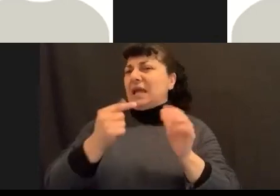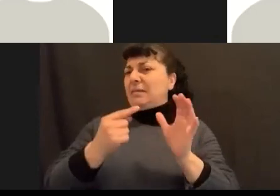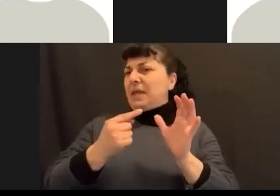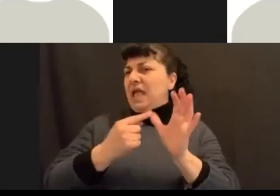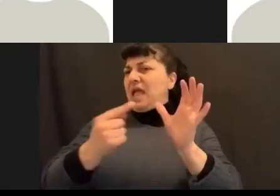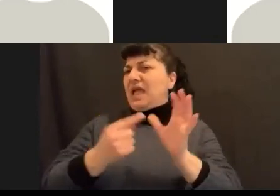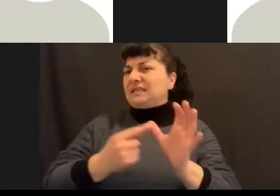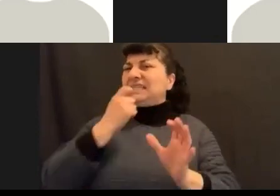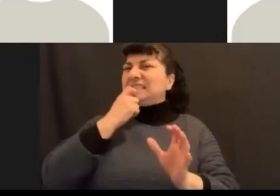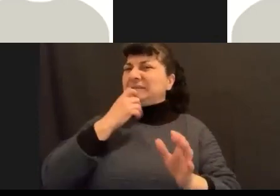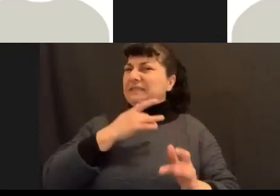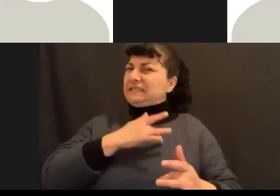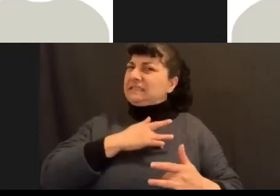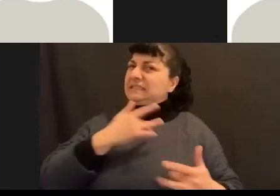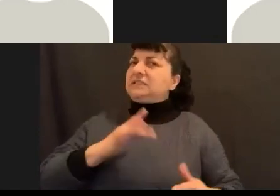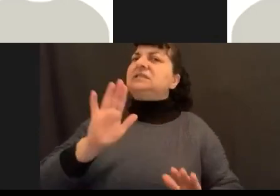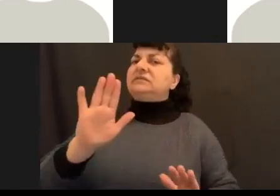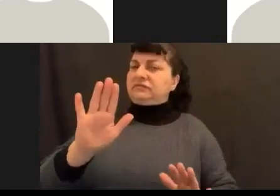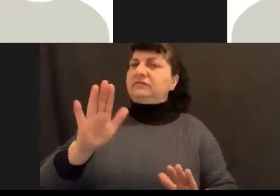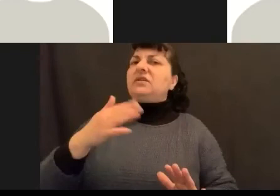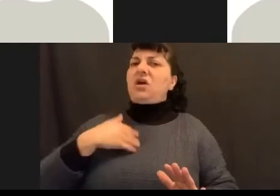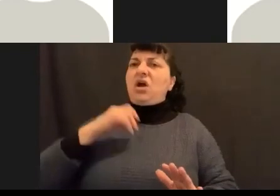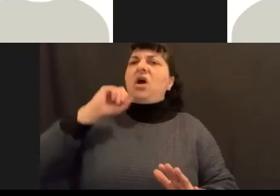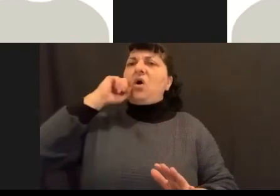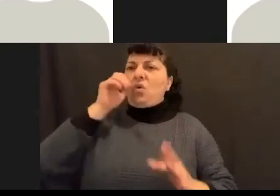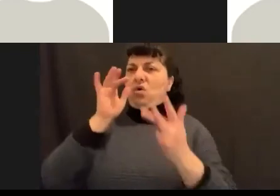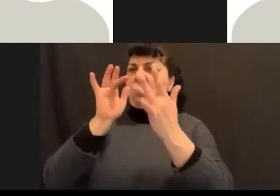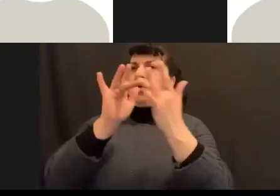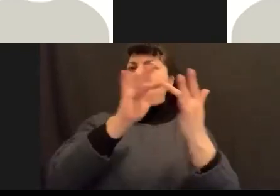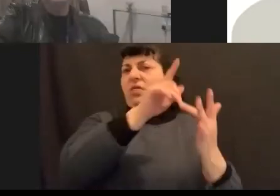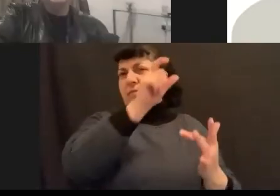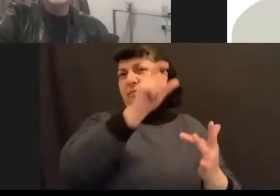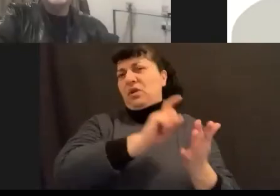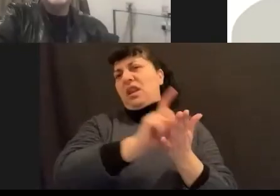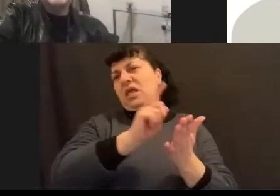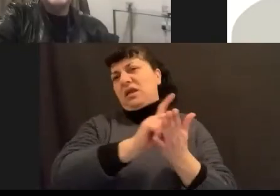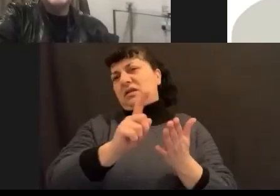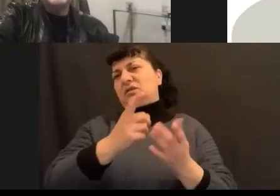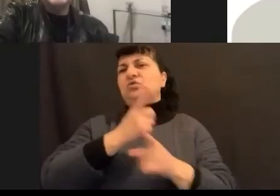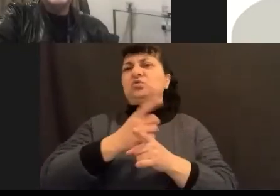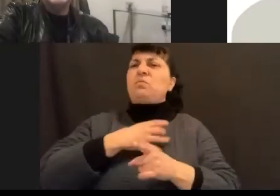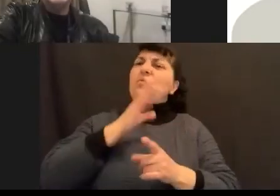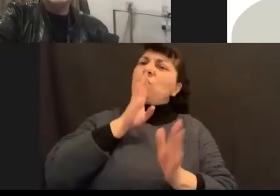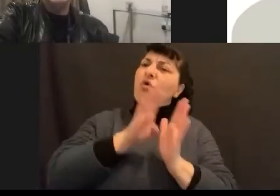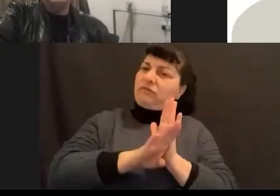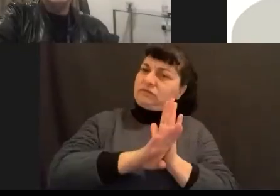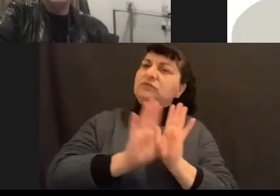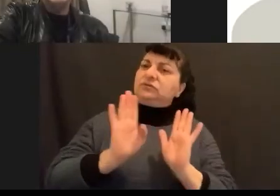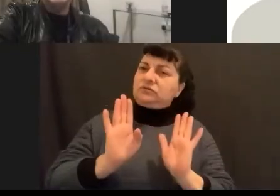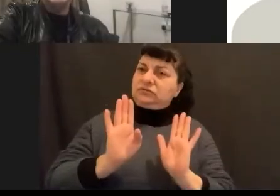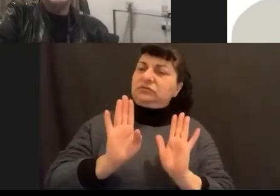just see if we can contact some people in a more confidential and discreet way in relation to some of